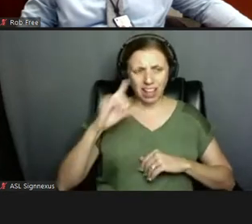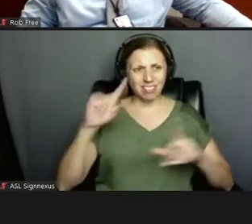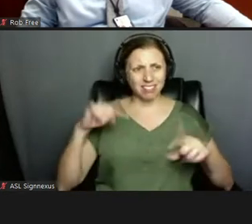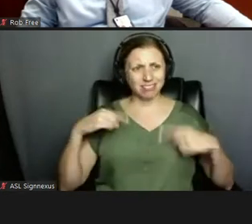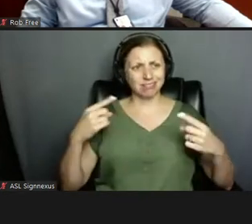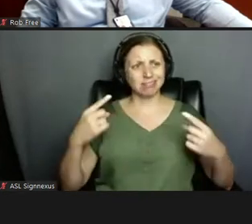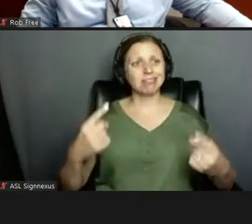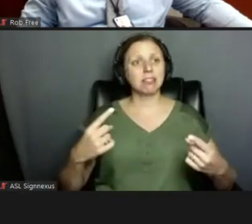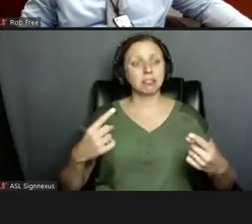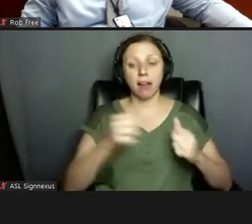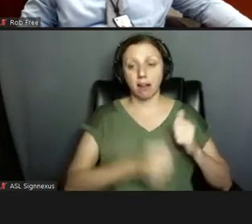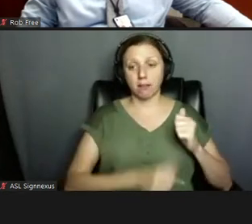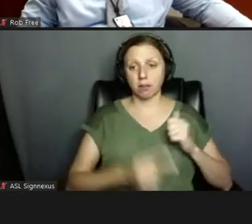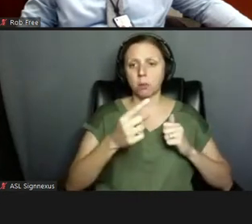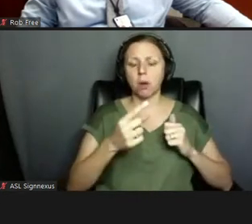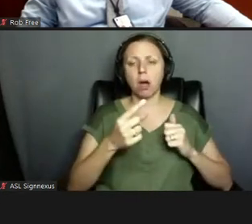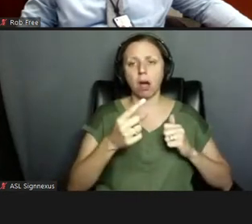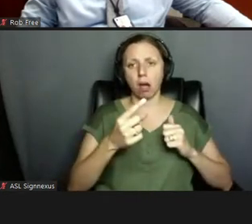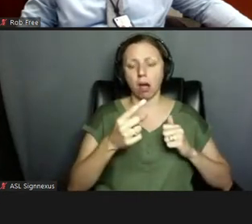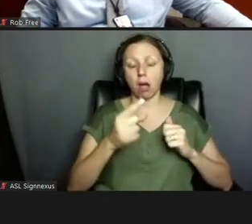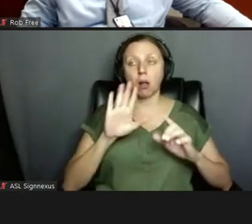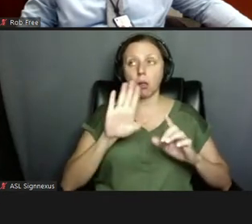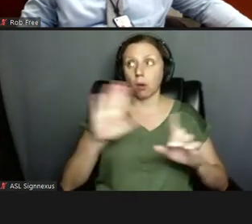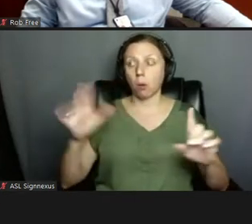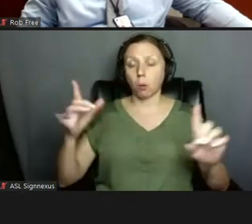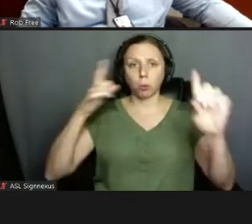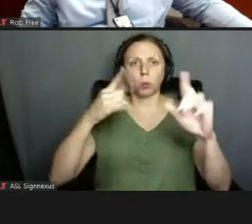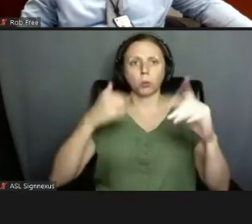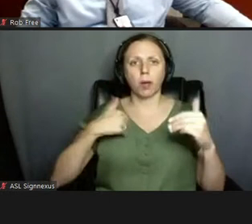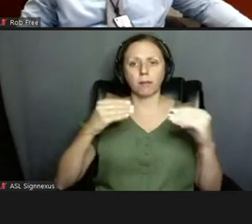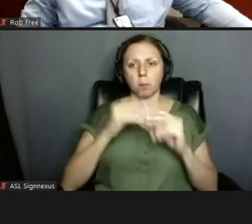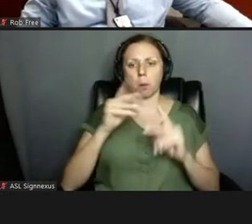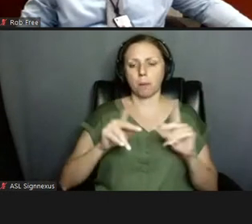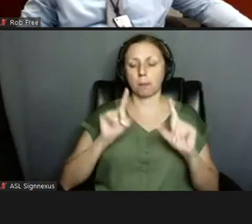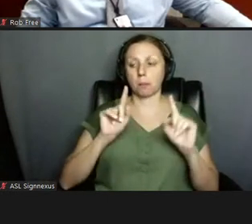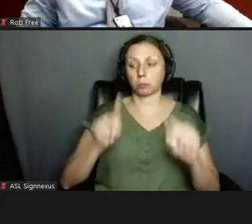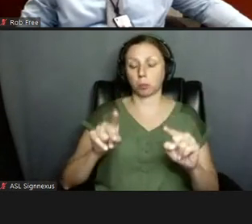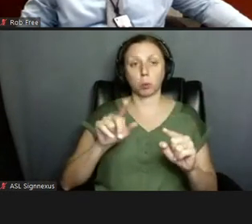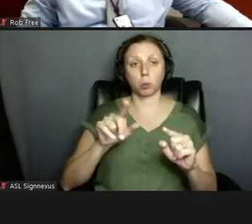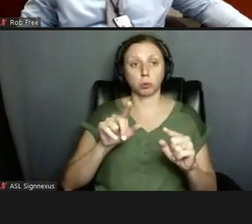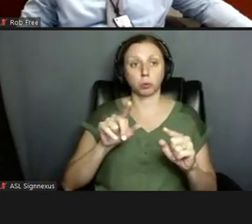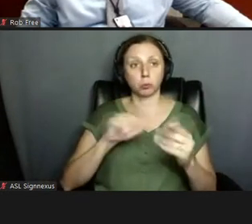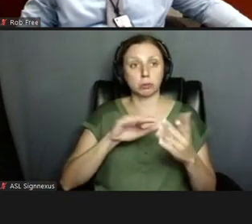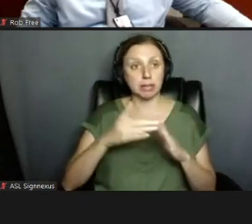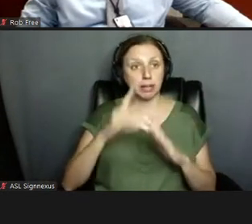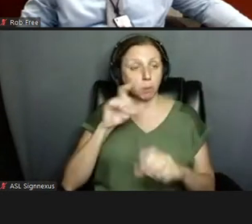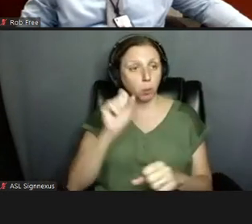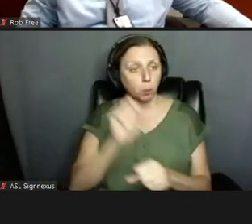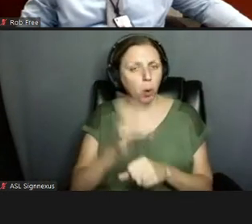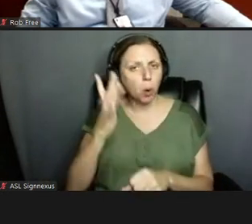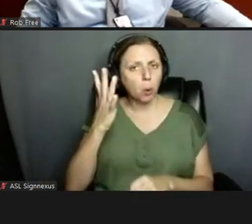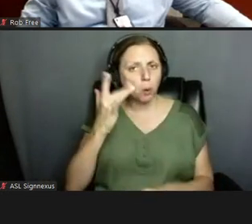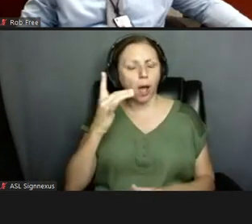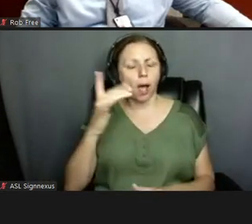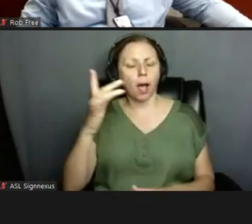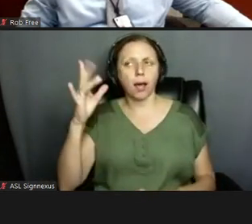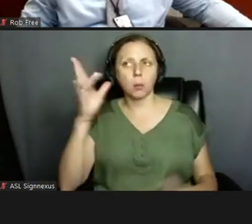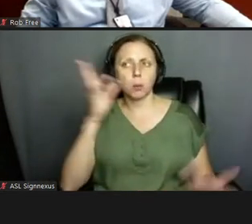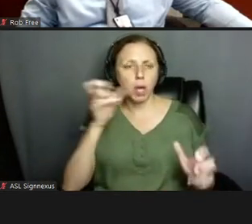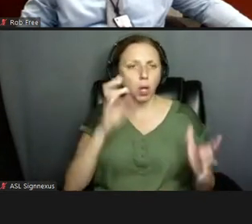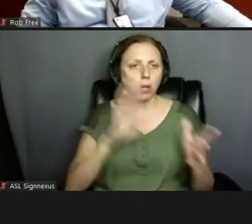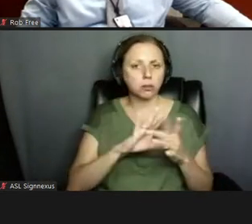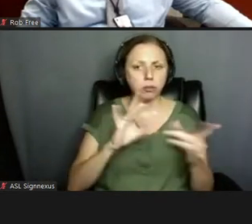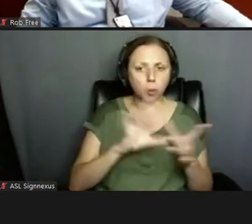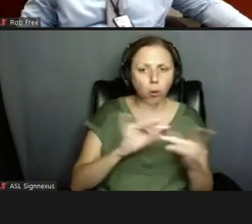I think everyone's joint goal is to have more people go to the city to work, right? We hear all these stories about how New York City needs